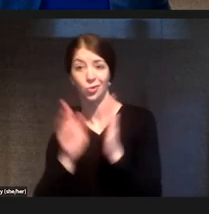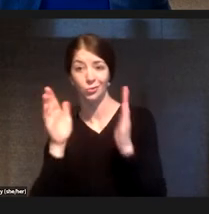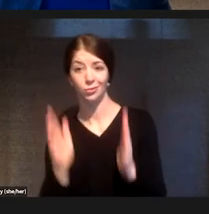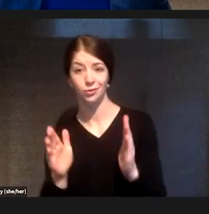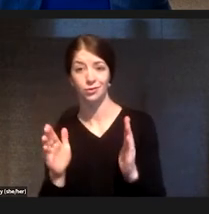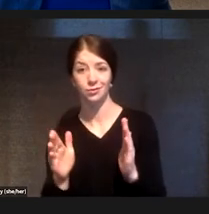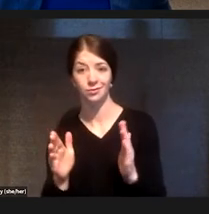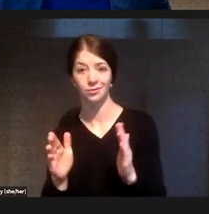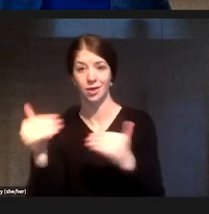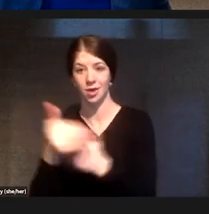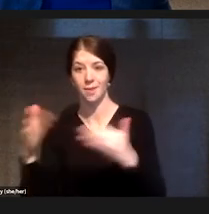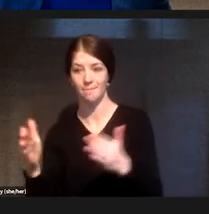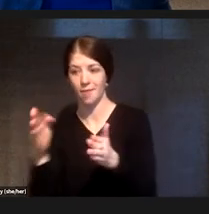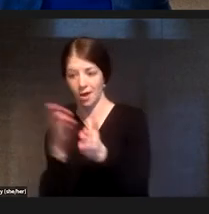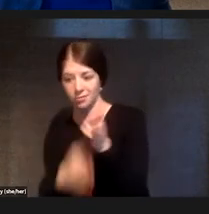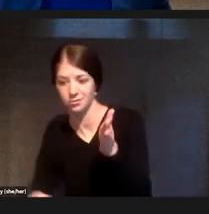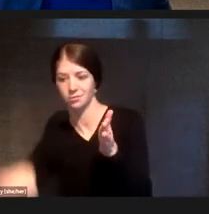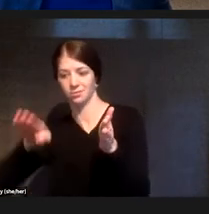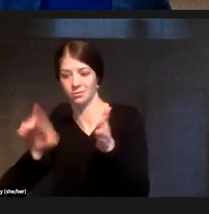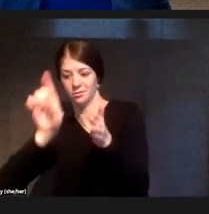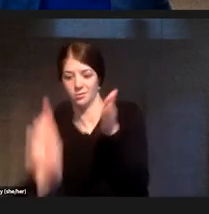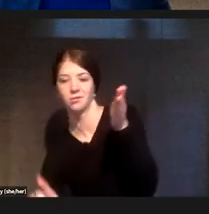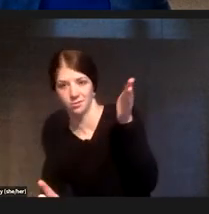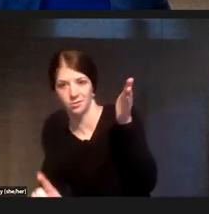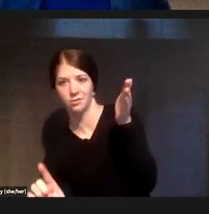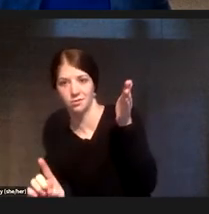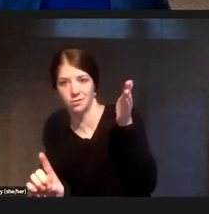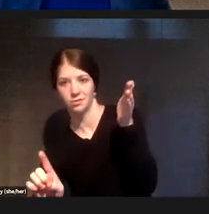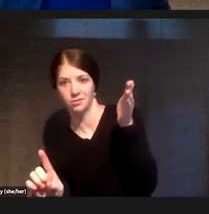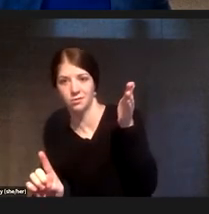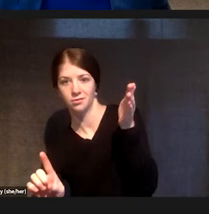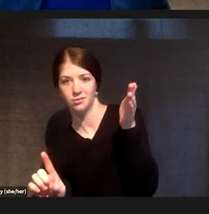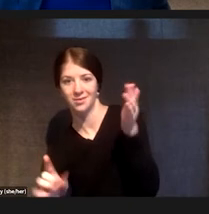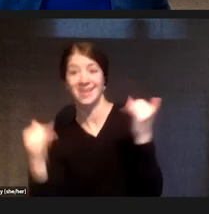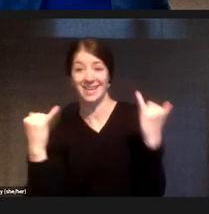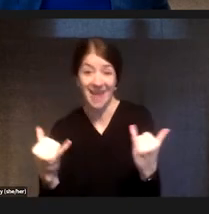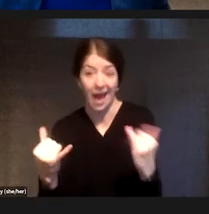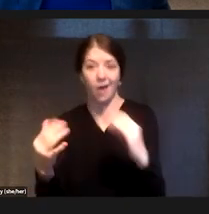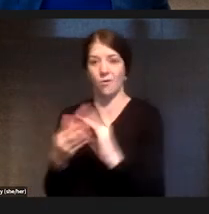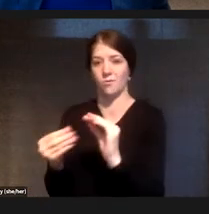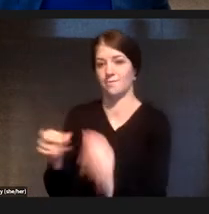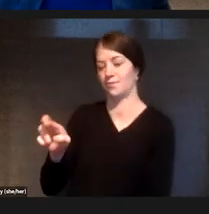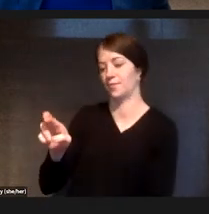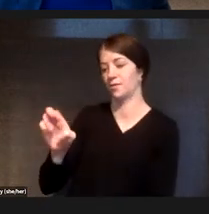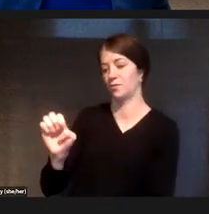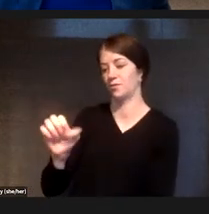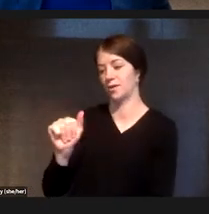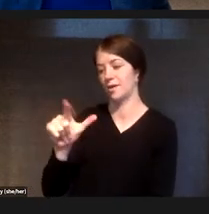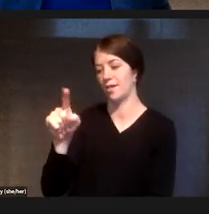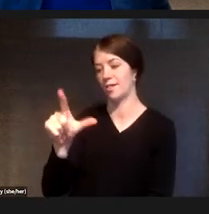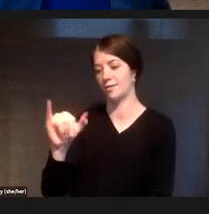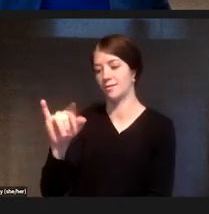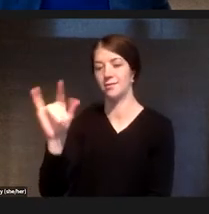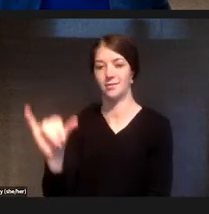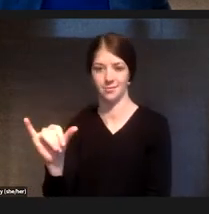in a box-sized hole. Under that image, it now says reality. So when we talk